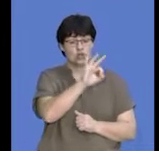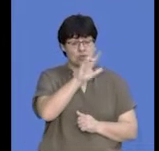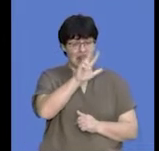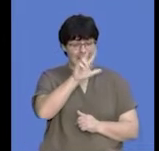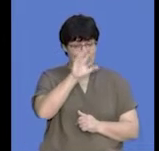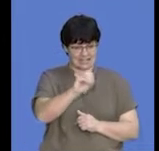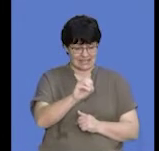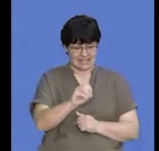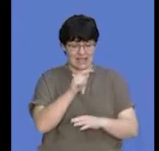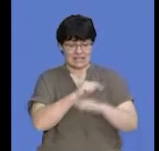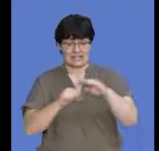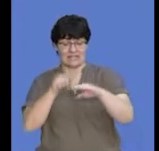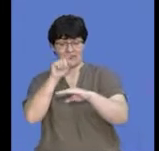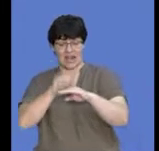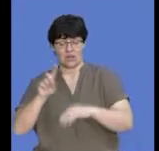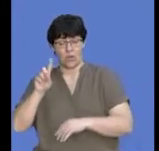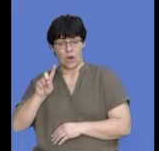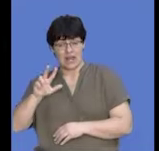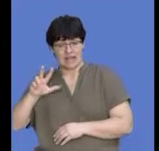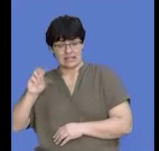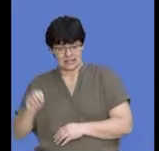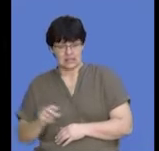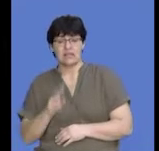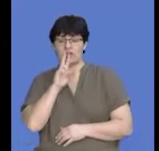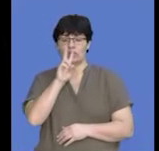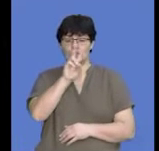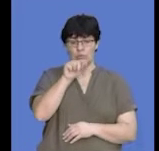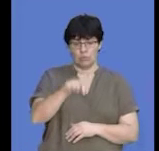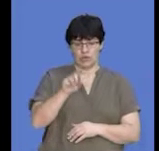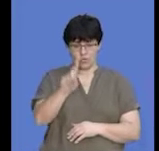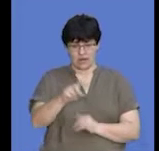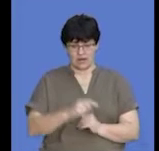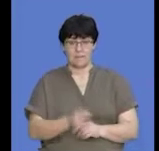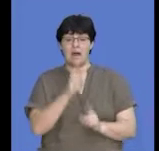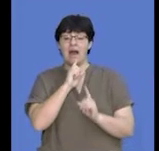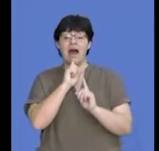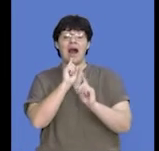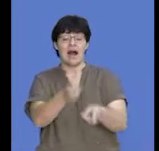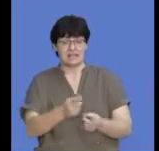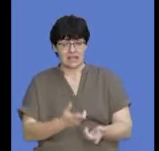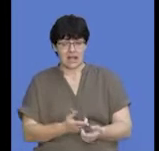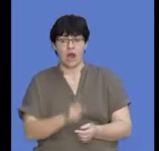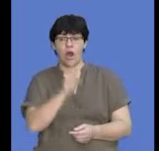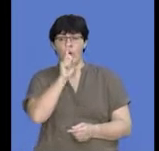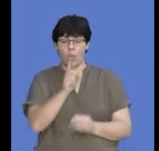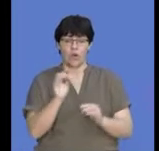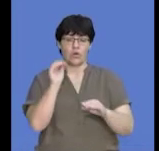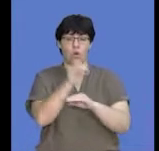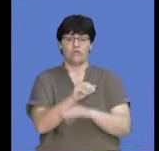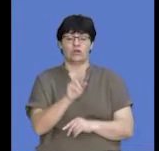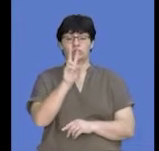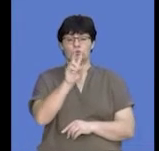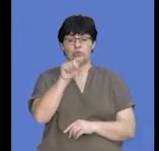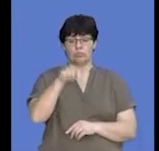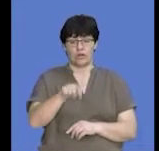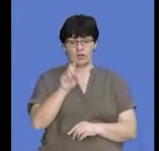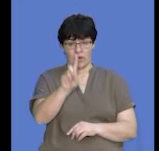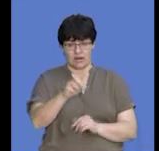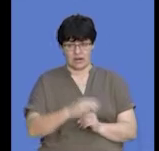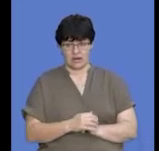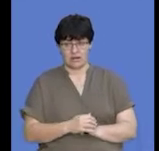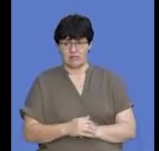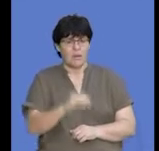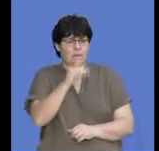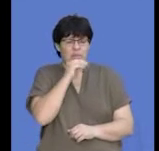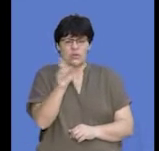380 divided by 180 is equal to 2.1. My answer, 1 over 2.1. What does